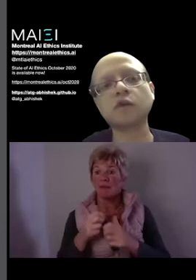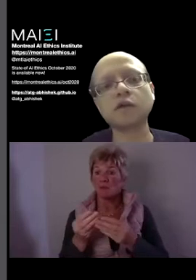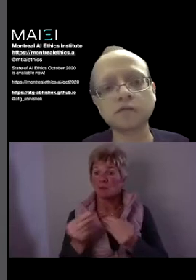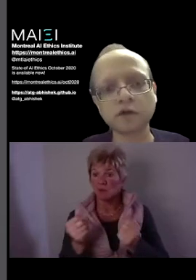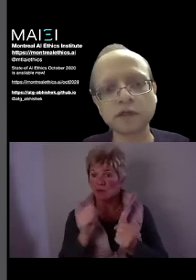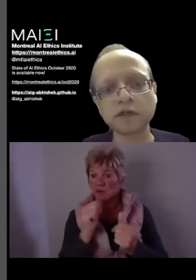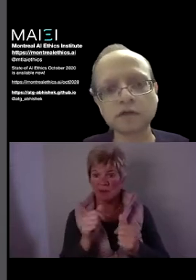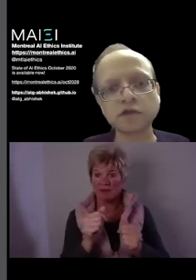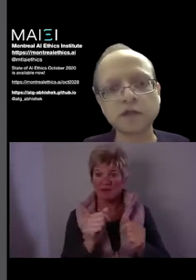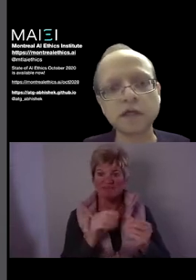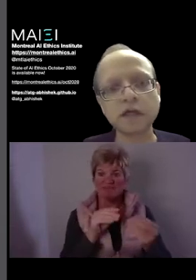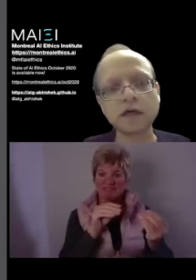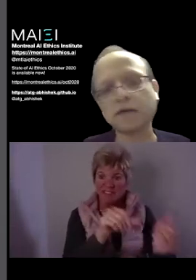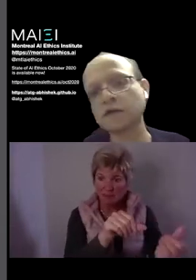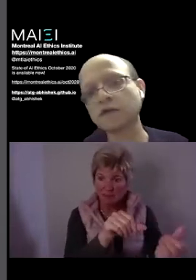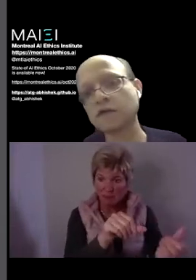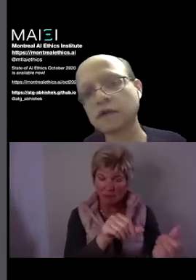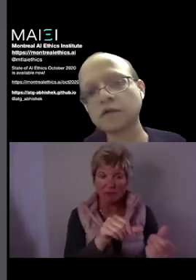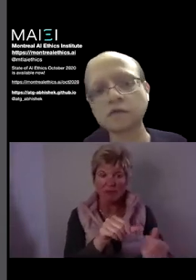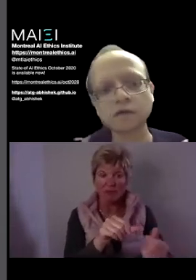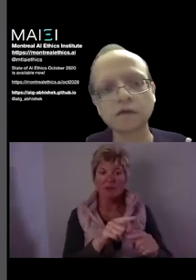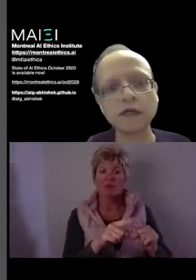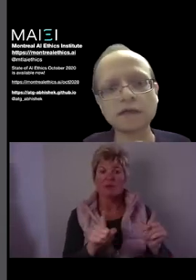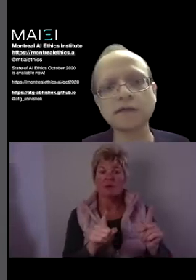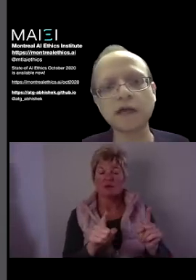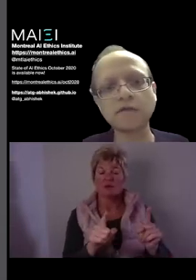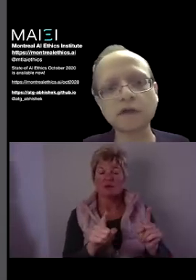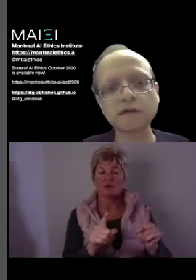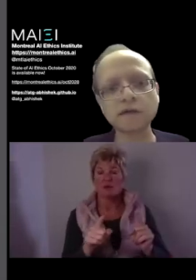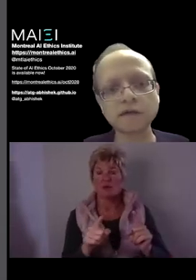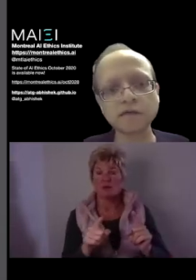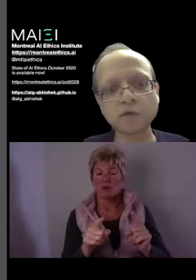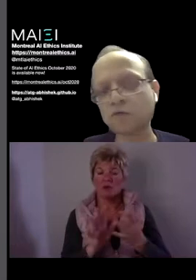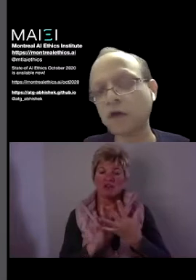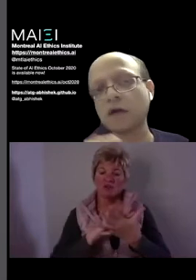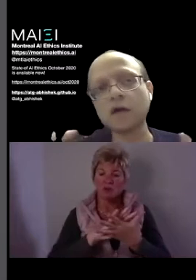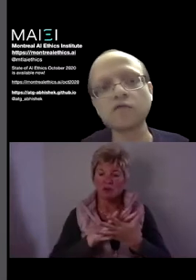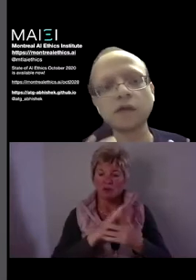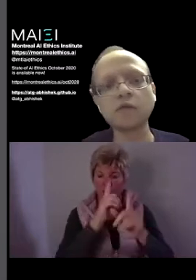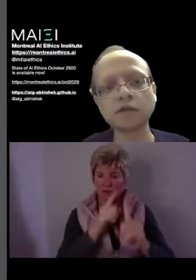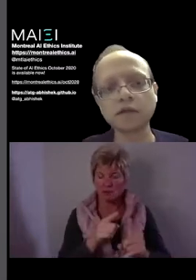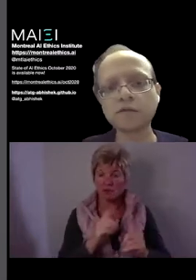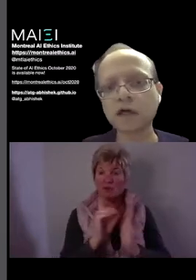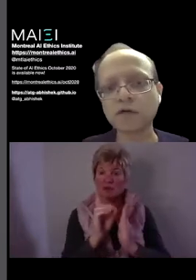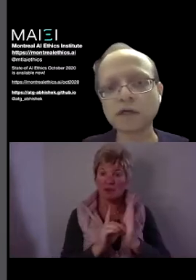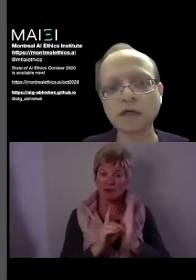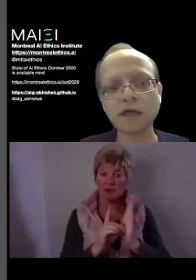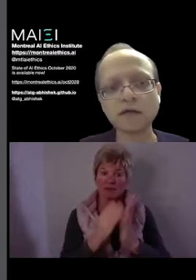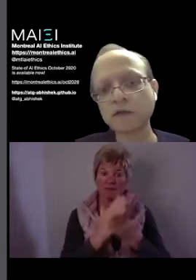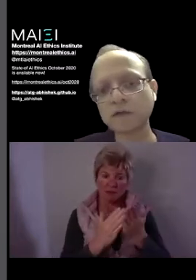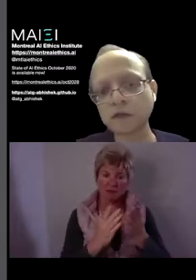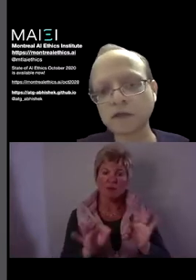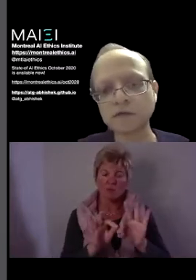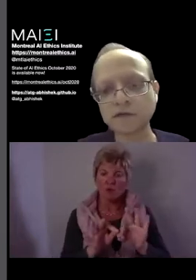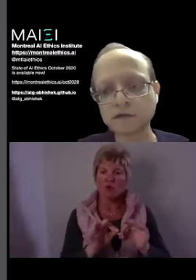desire to want to deploy technology, have distorted your goals. So the design phase is one where you really want to think about